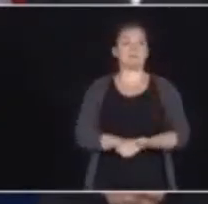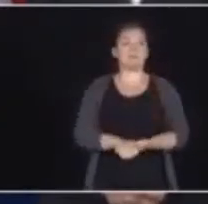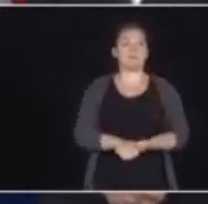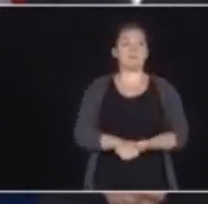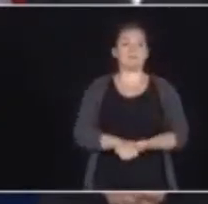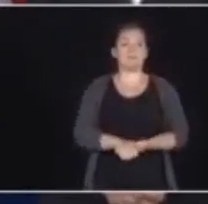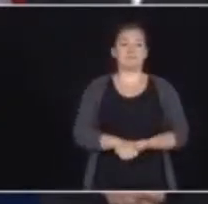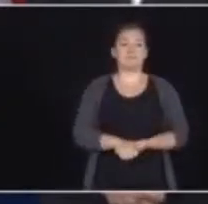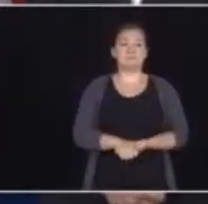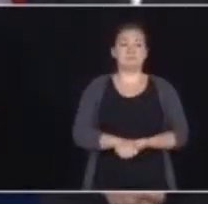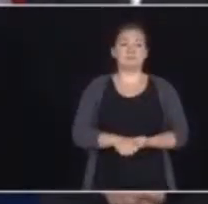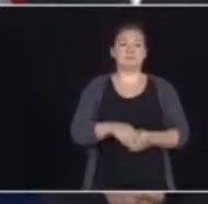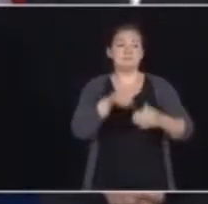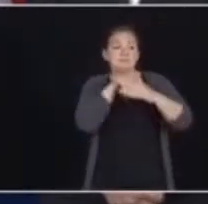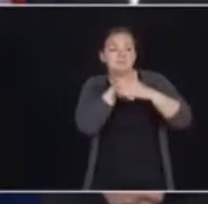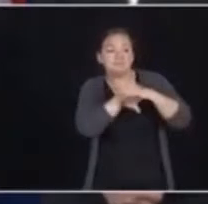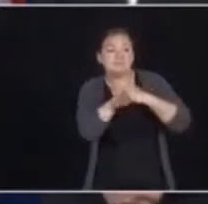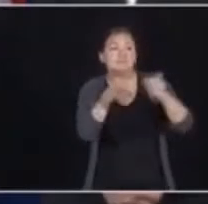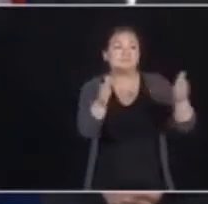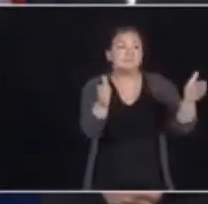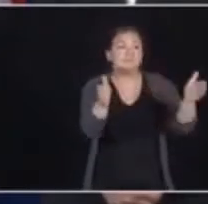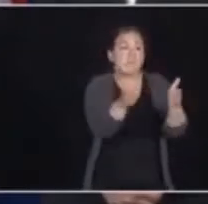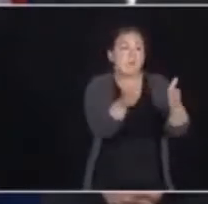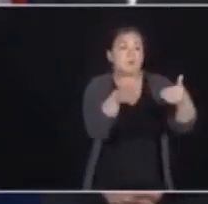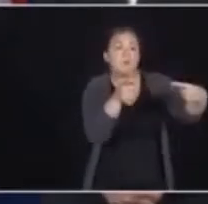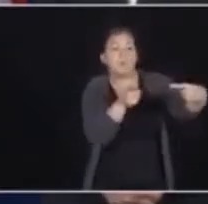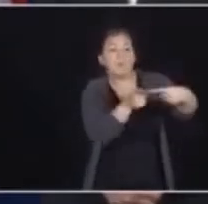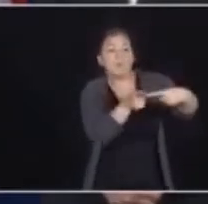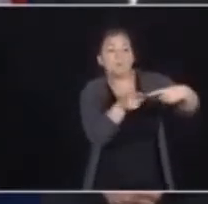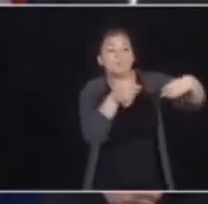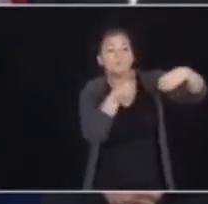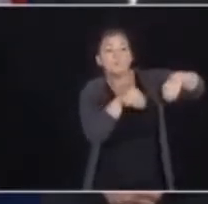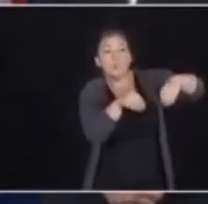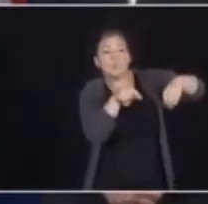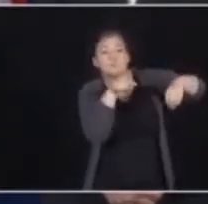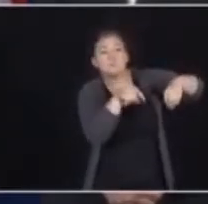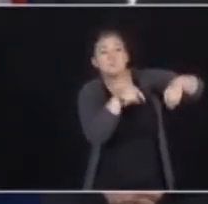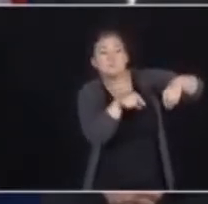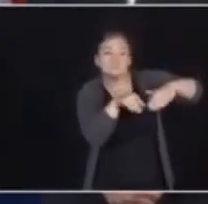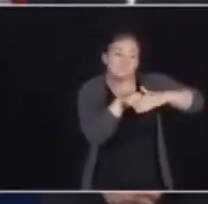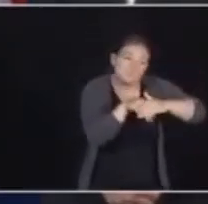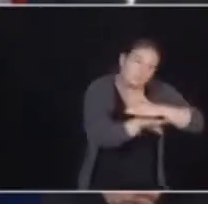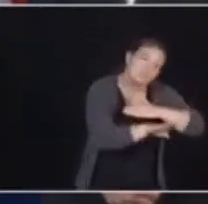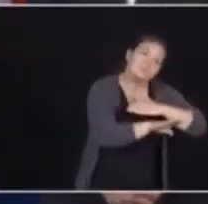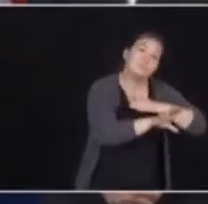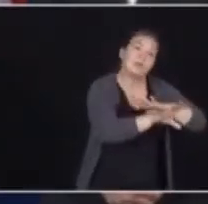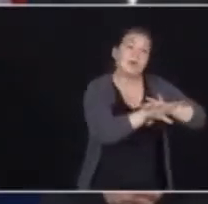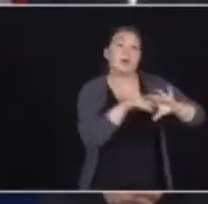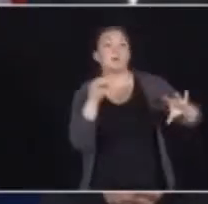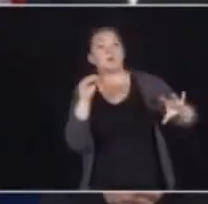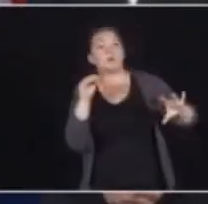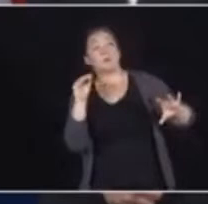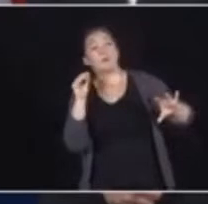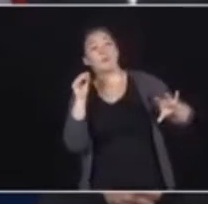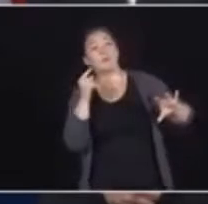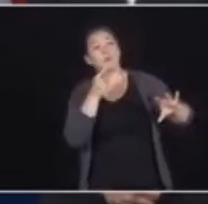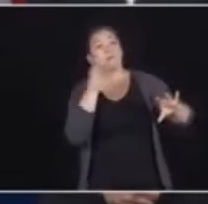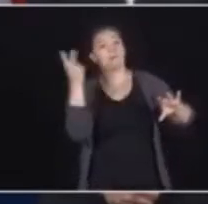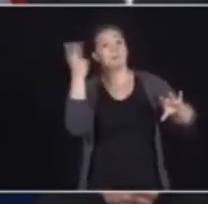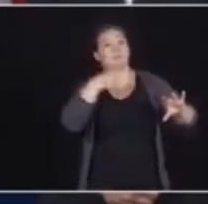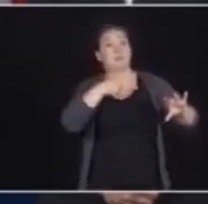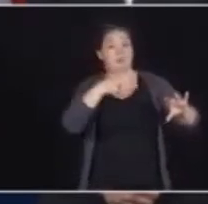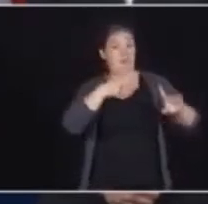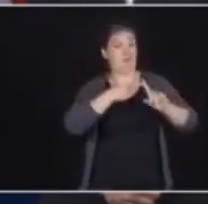pop convenience store and walk out and 2 days later say, well, I got COVID in the convenience store. That's